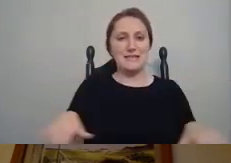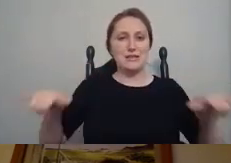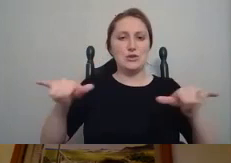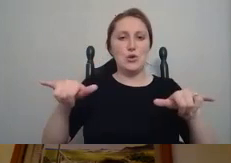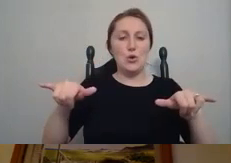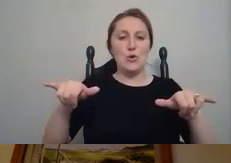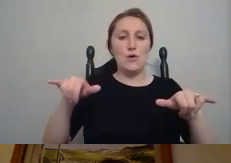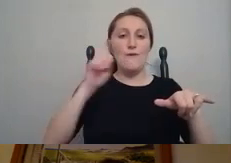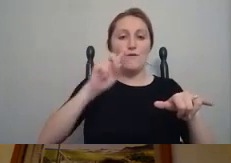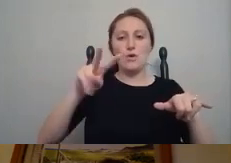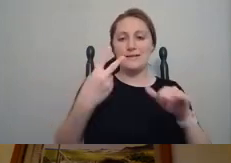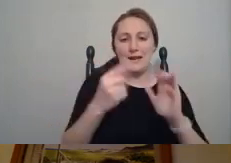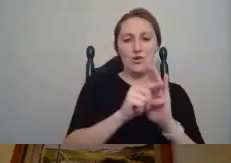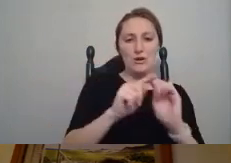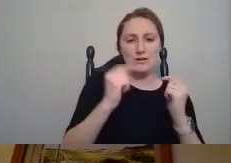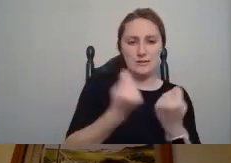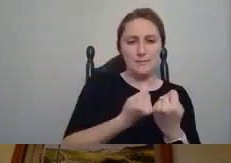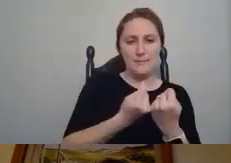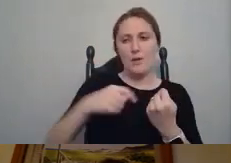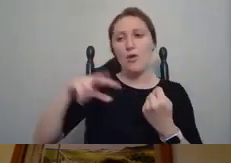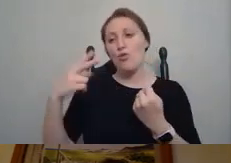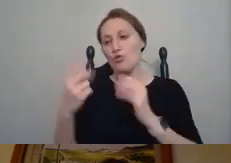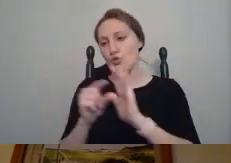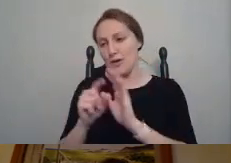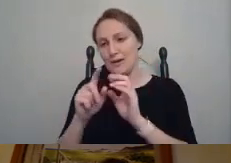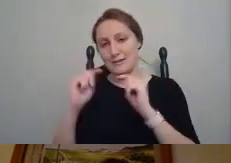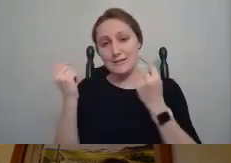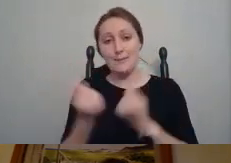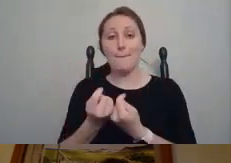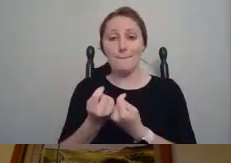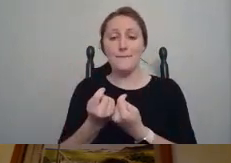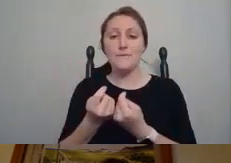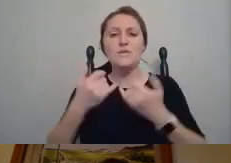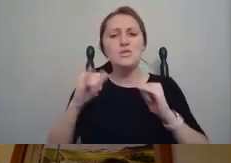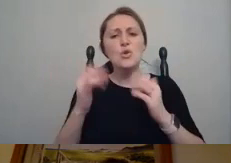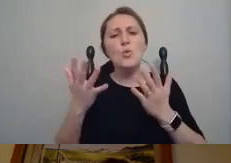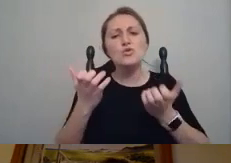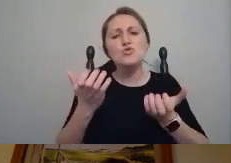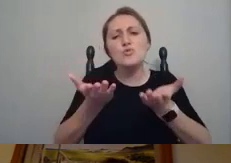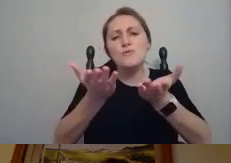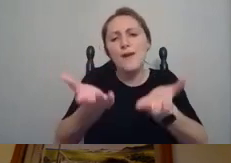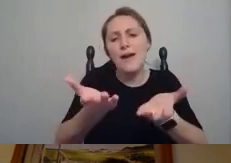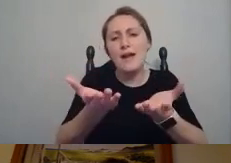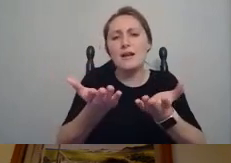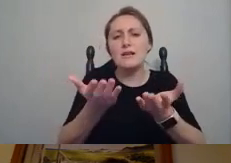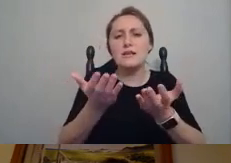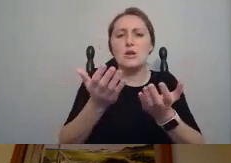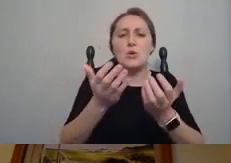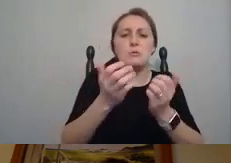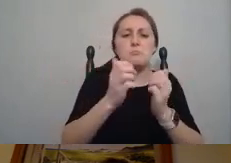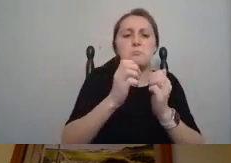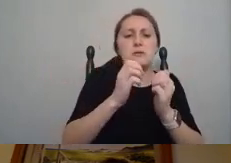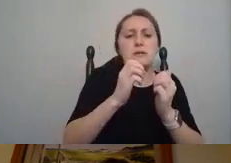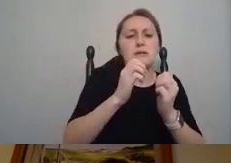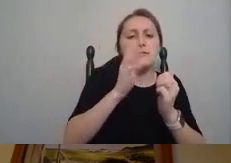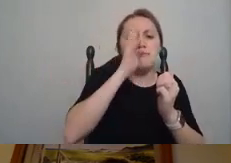second grade team, the third grade team, right? So we still want to provide some agency and autonomy and creativity